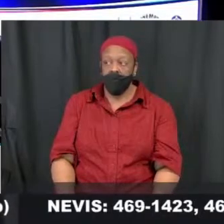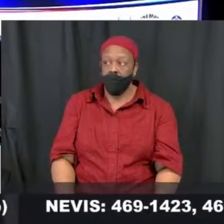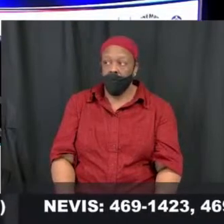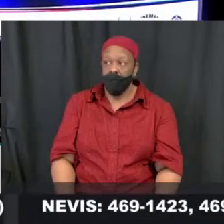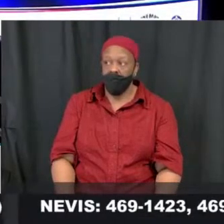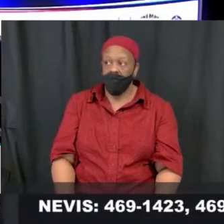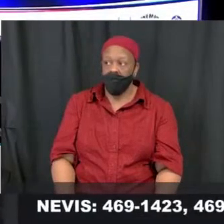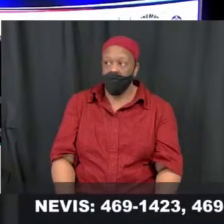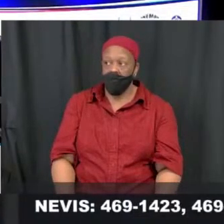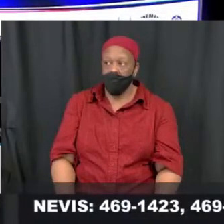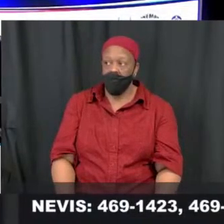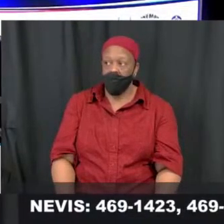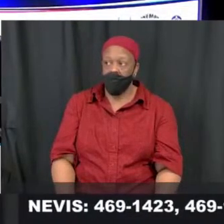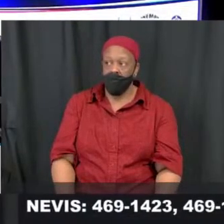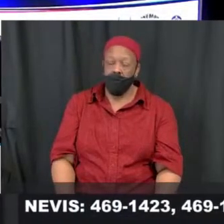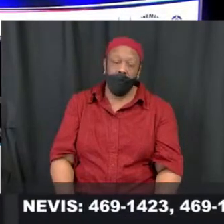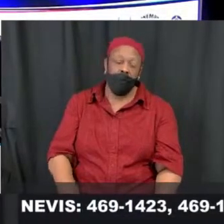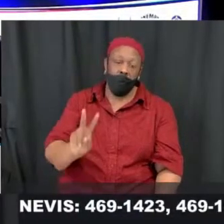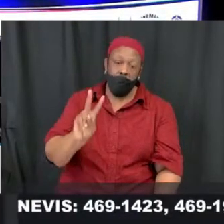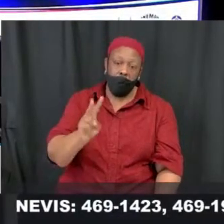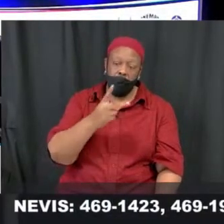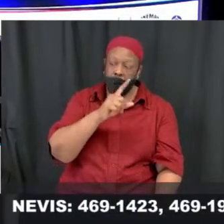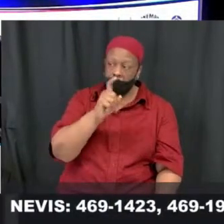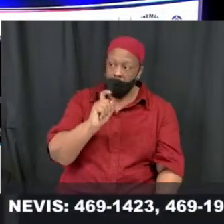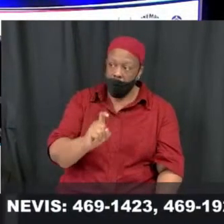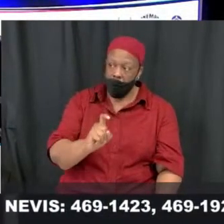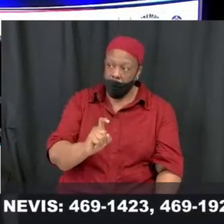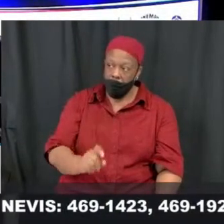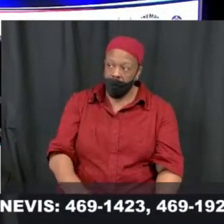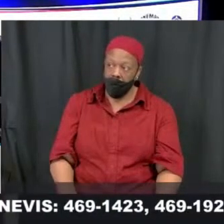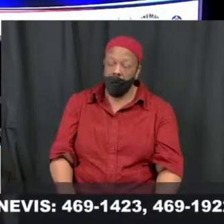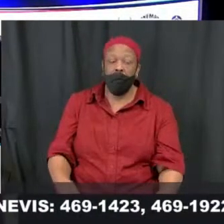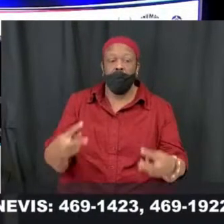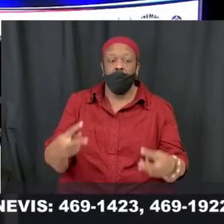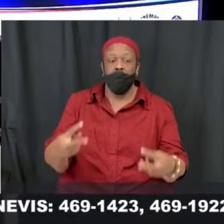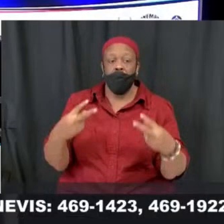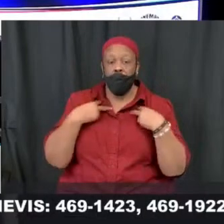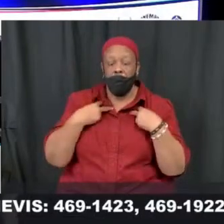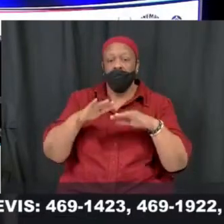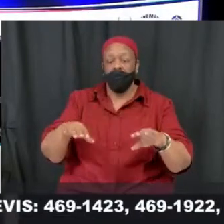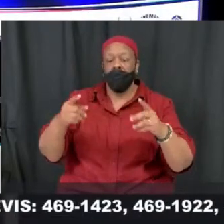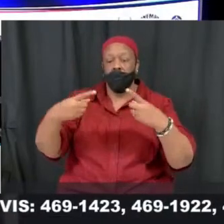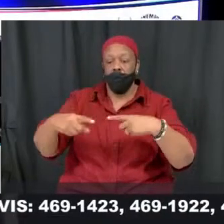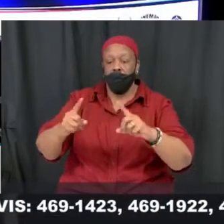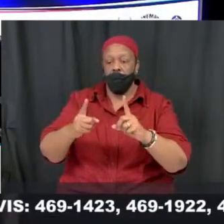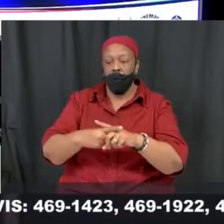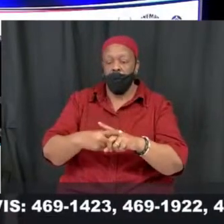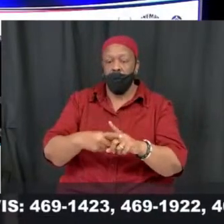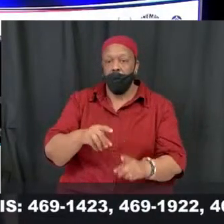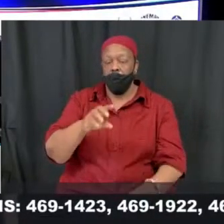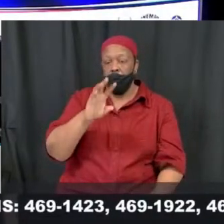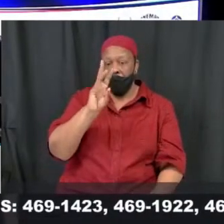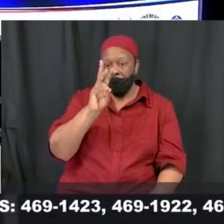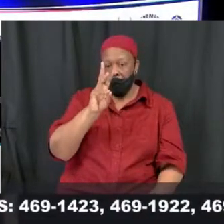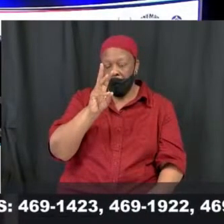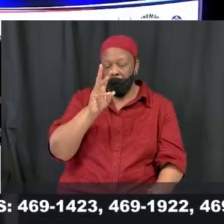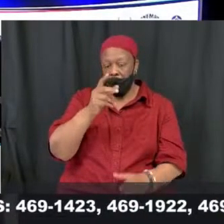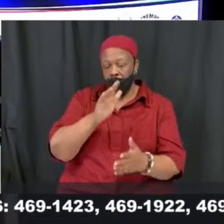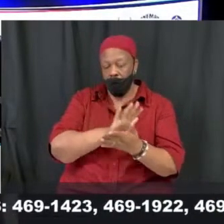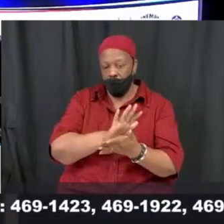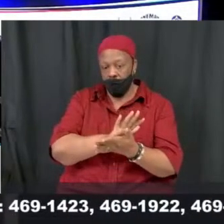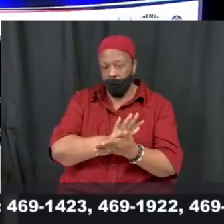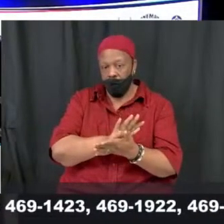And so that second question, so we have students in 6 schools that are